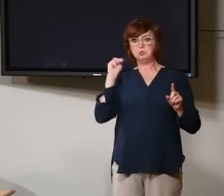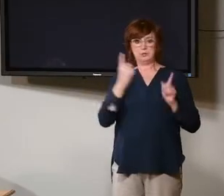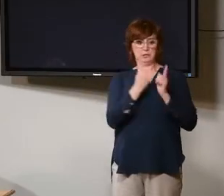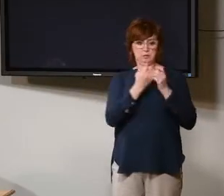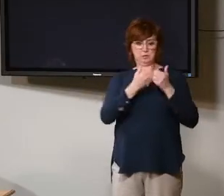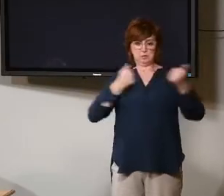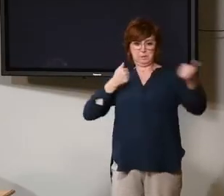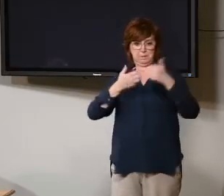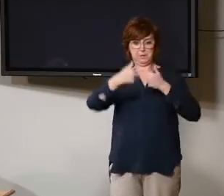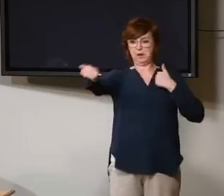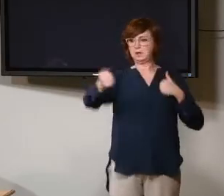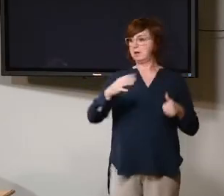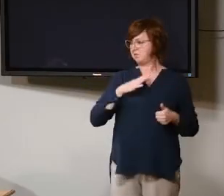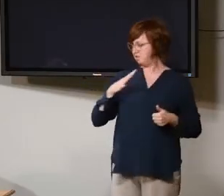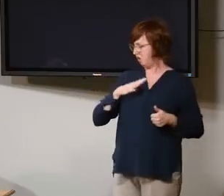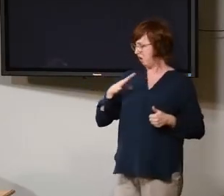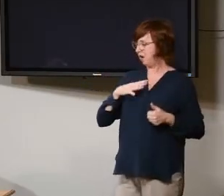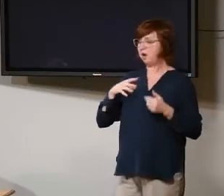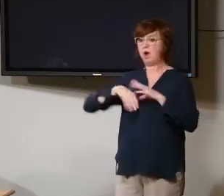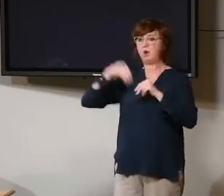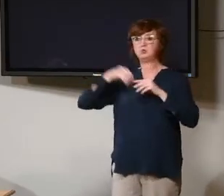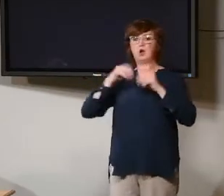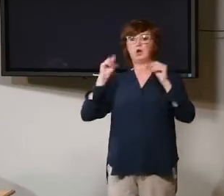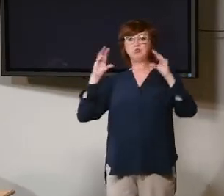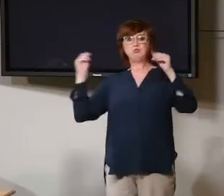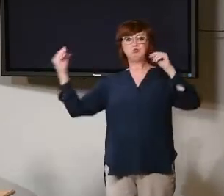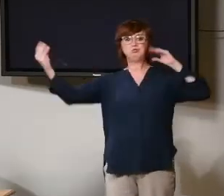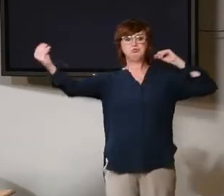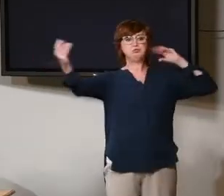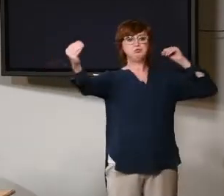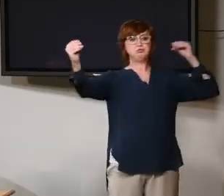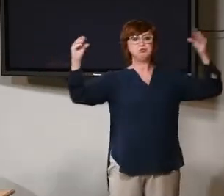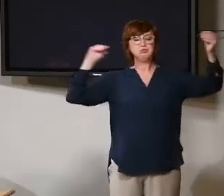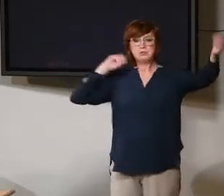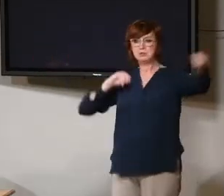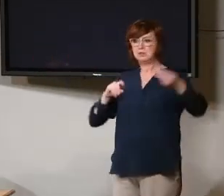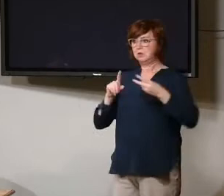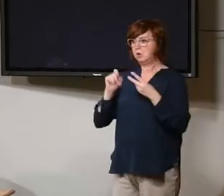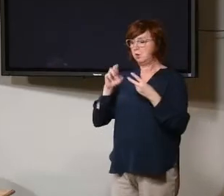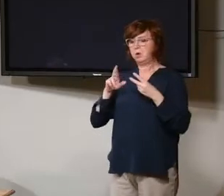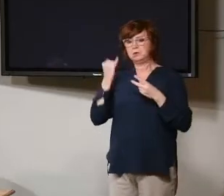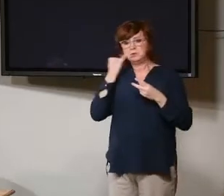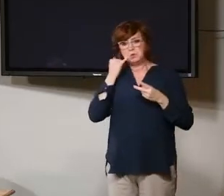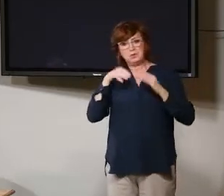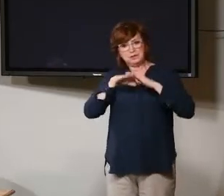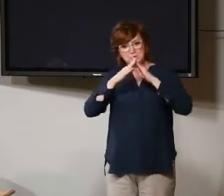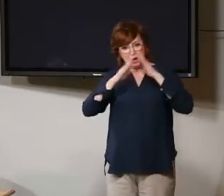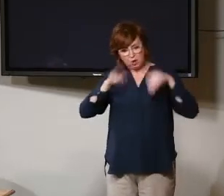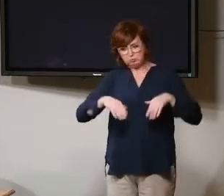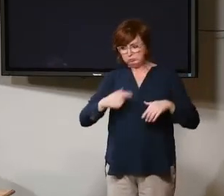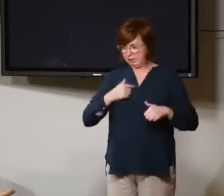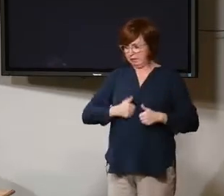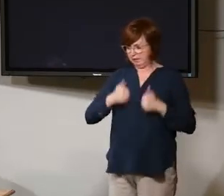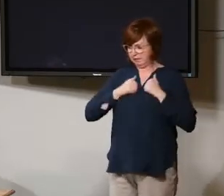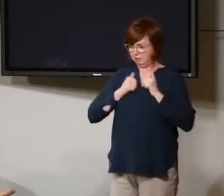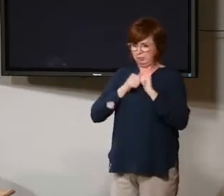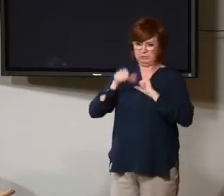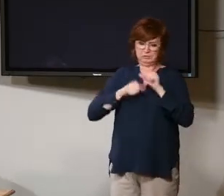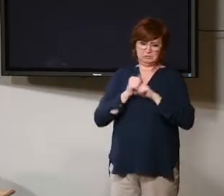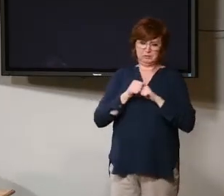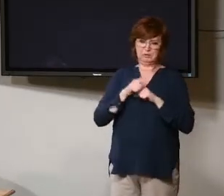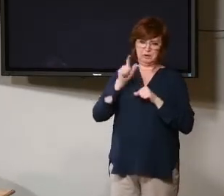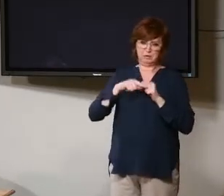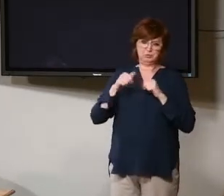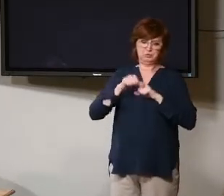playing a board game, if you're part of a household, you're living together anyways, that's fine. But you shouldn't do things